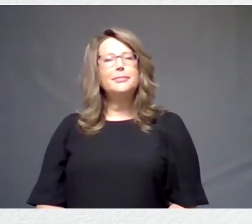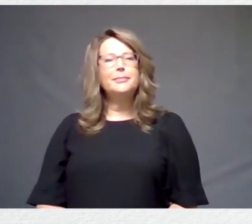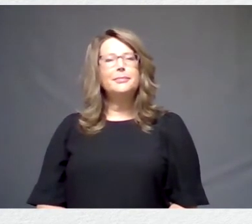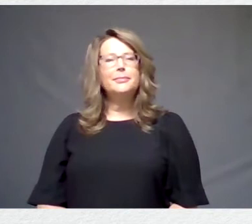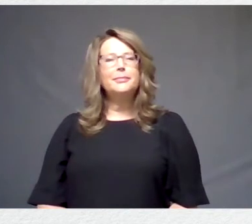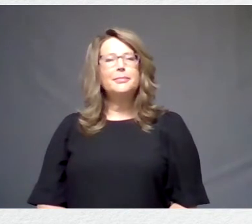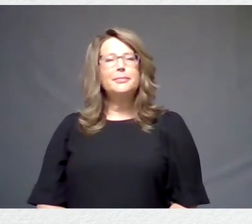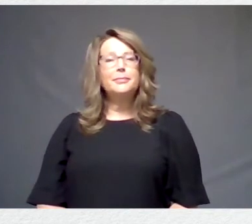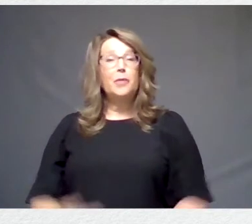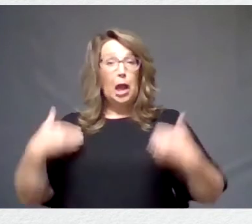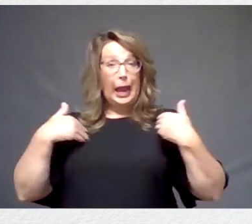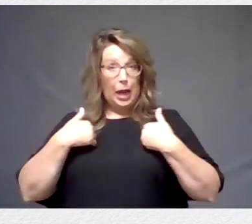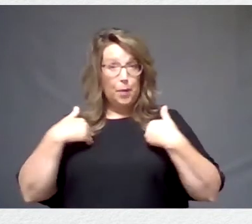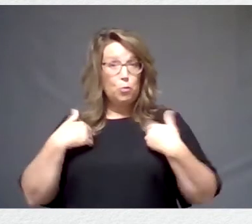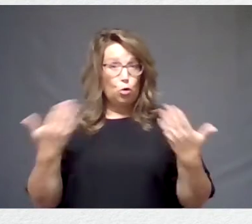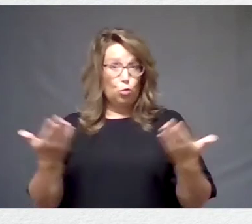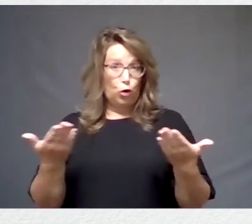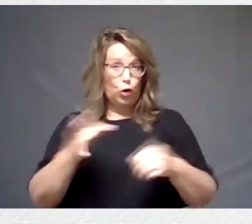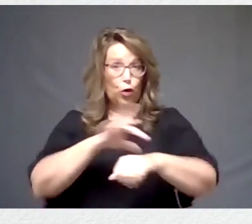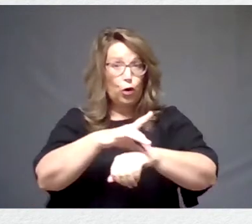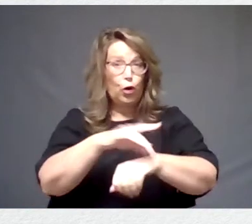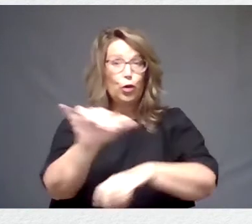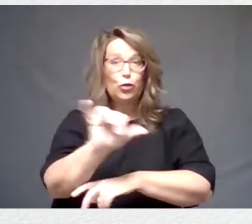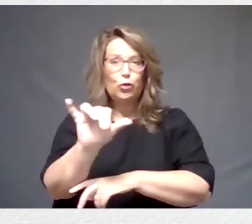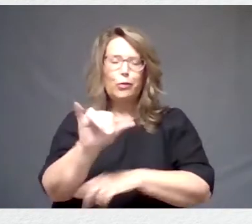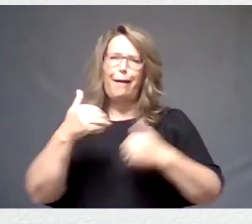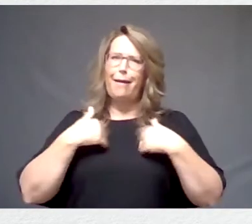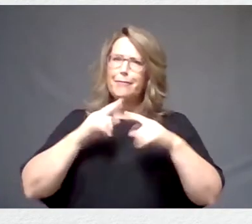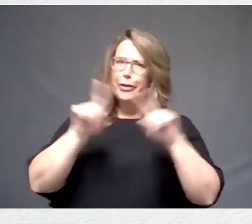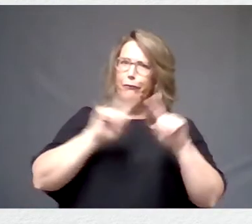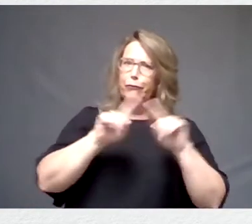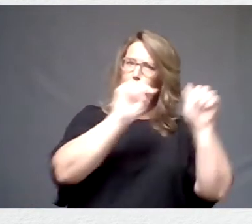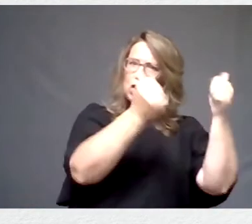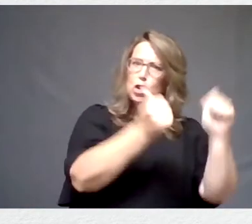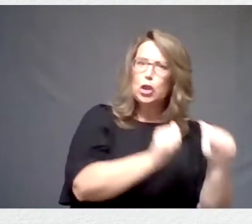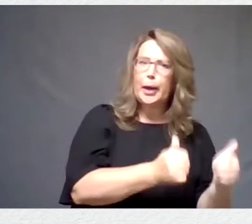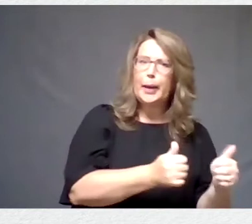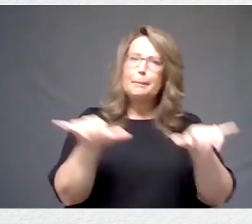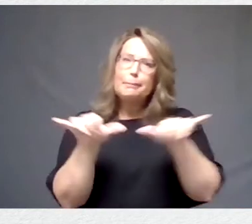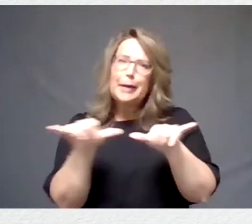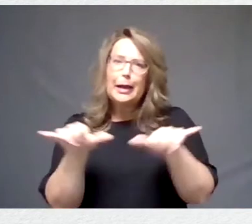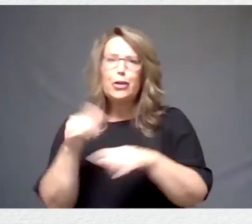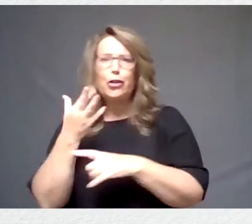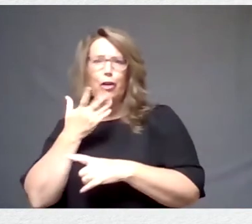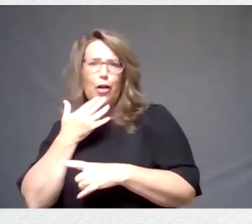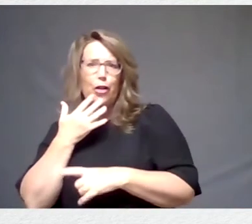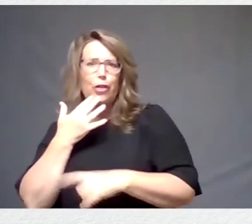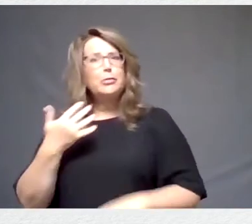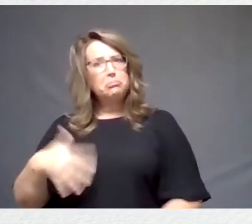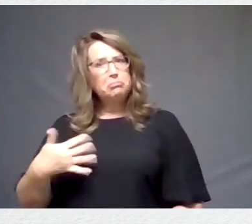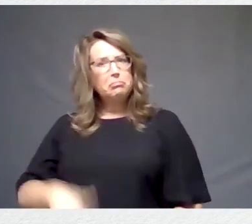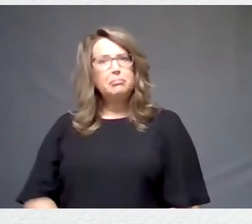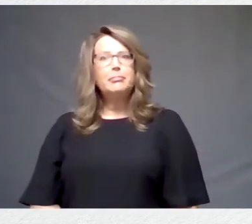There are animals too. They come in even more shapes, sizes, and colors.